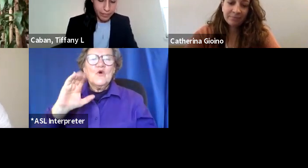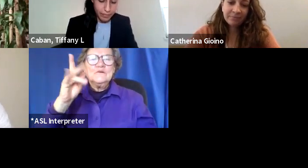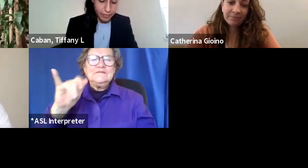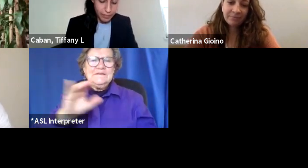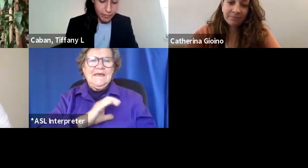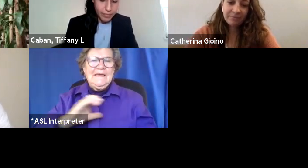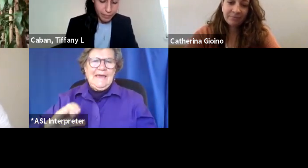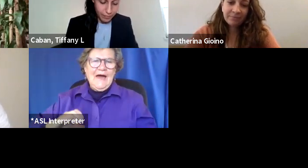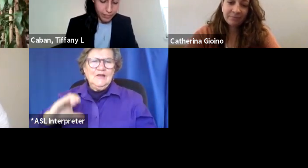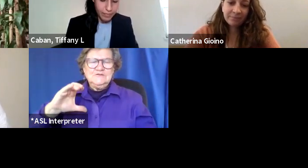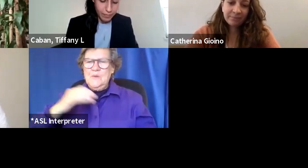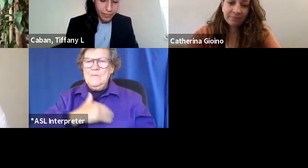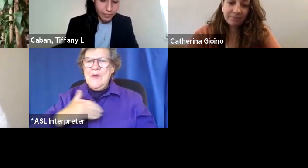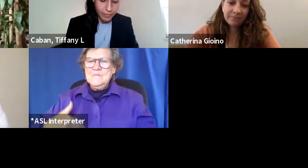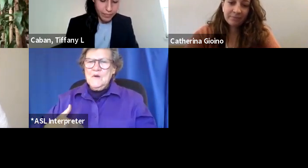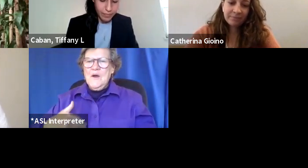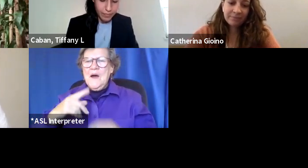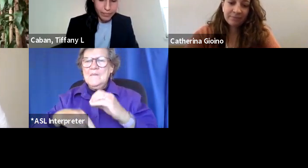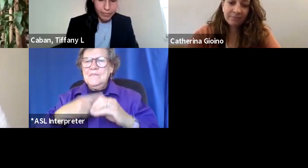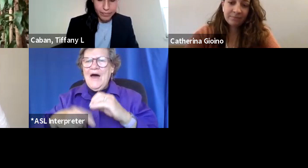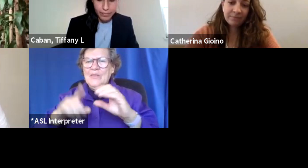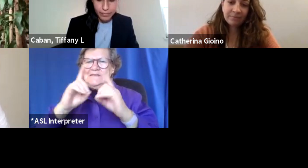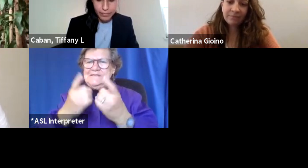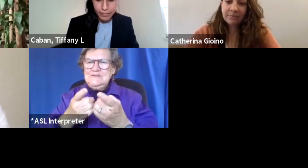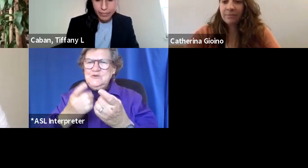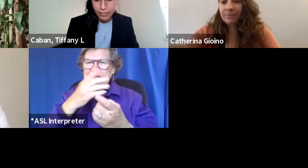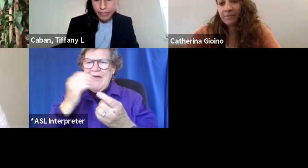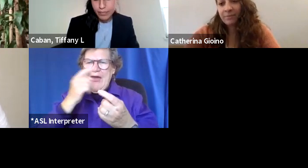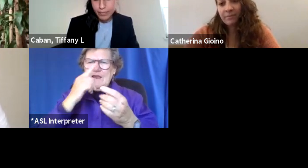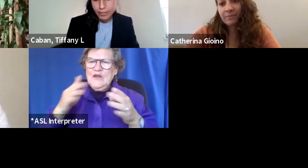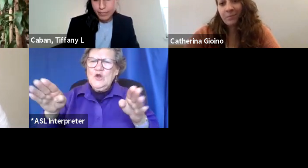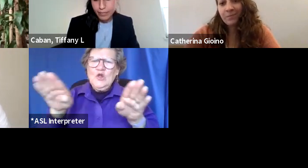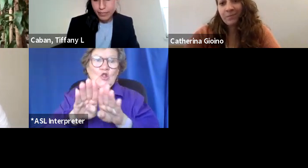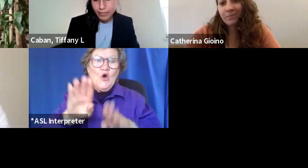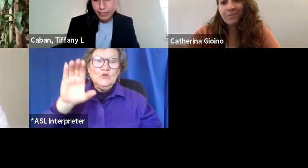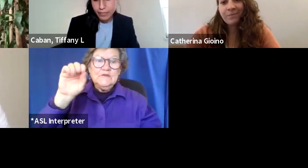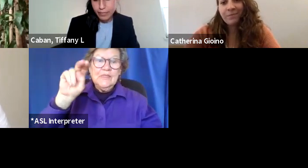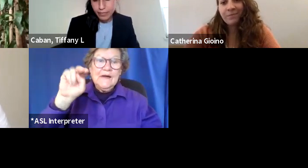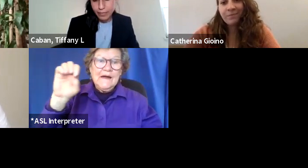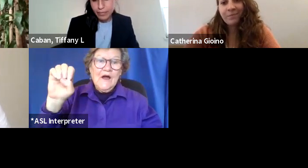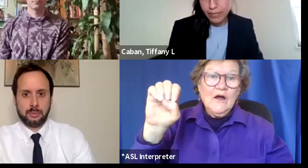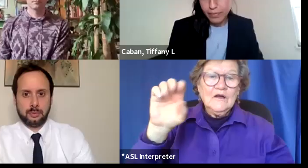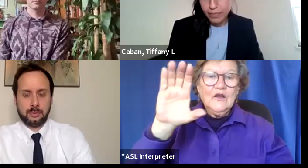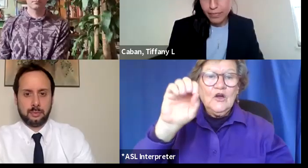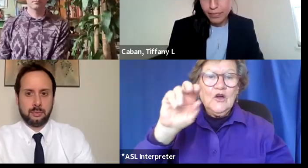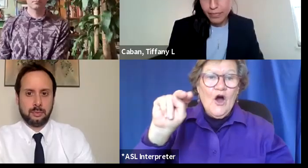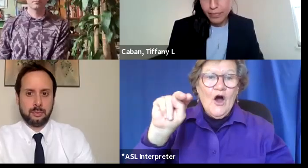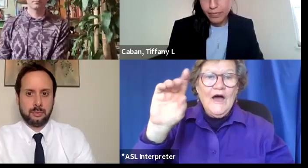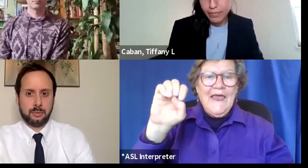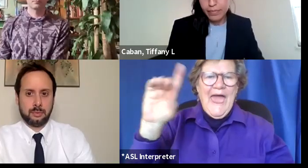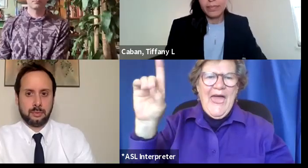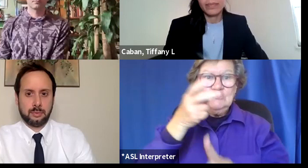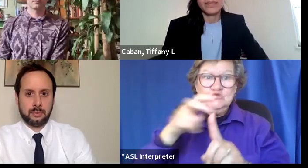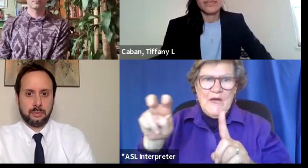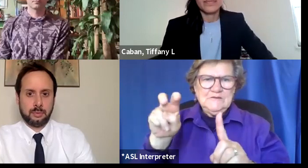big on the greening of the district and I believe closing the Con Ed transfer station or plant. And I'm